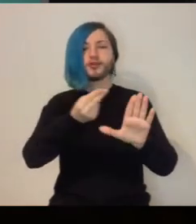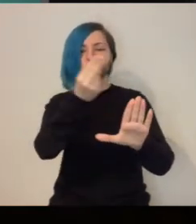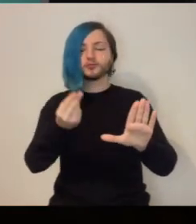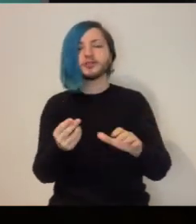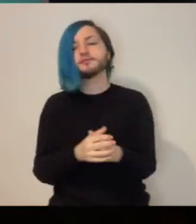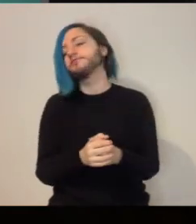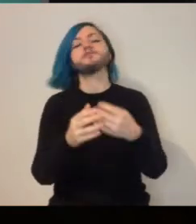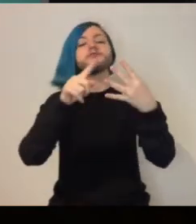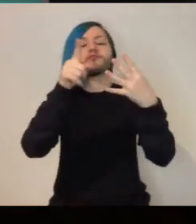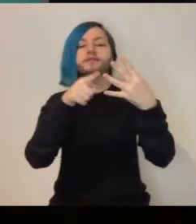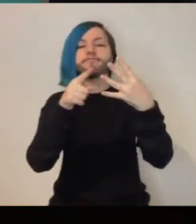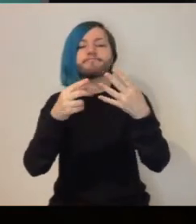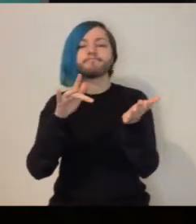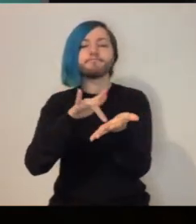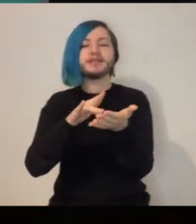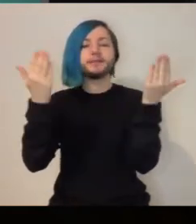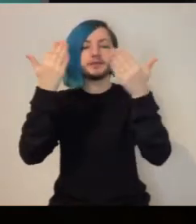let's bring in medium dark.